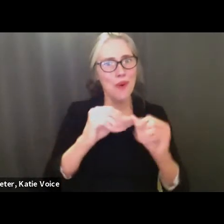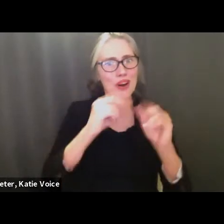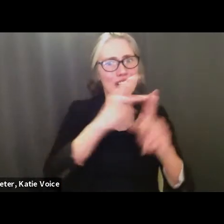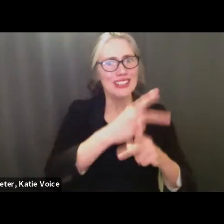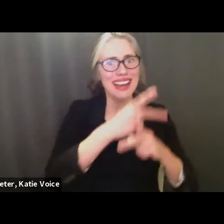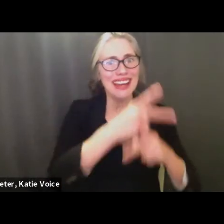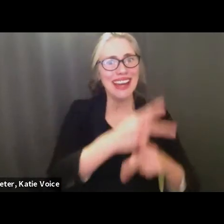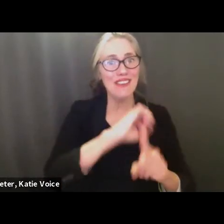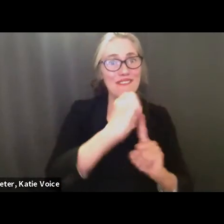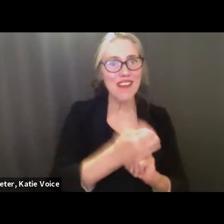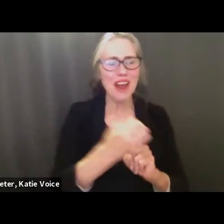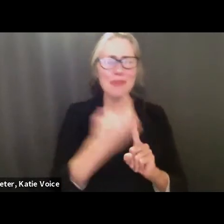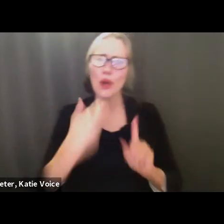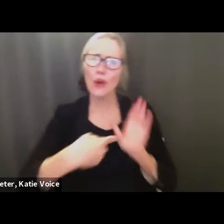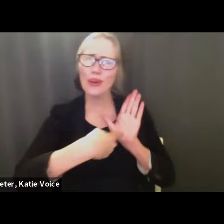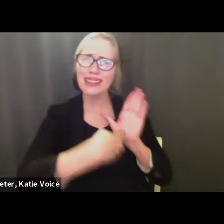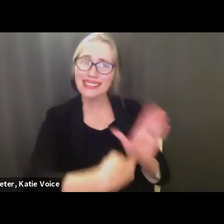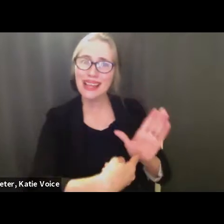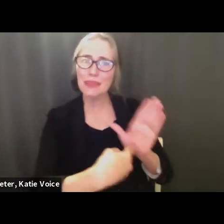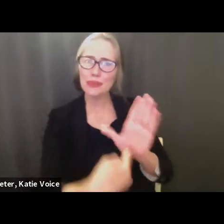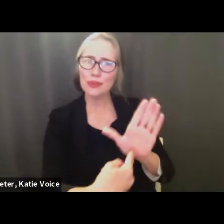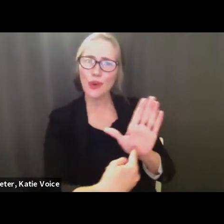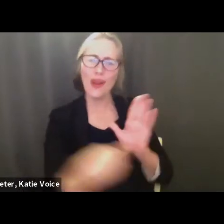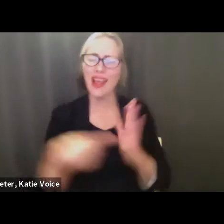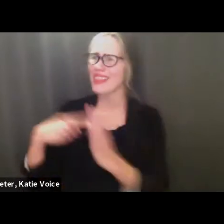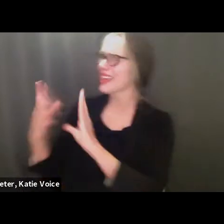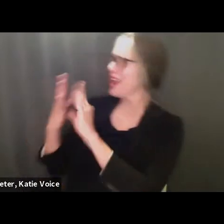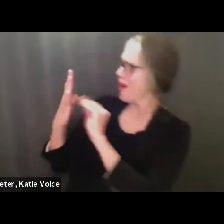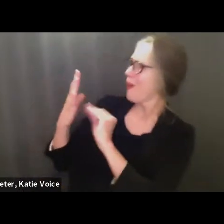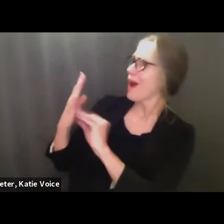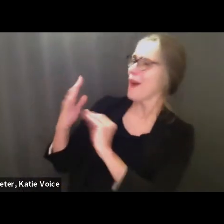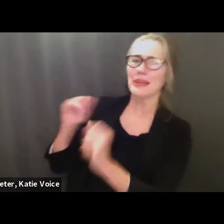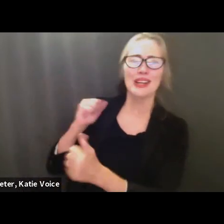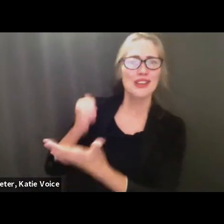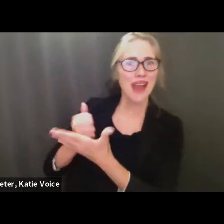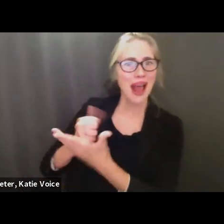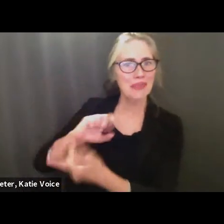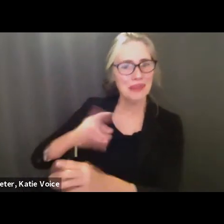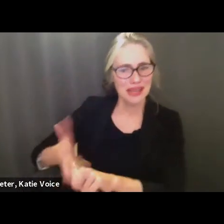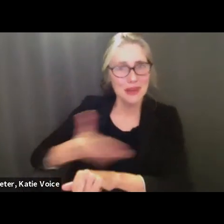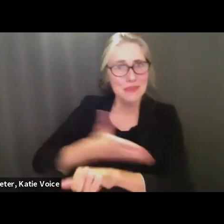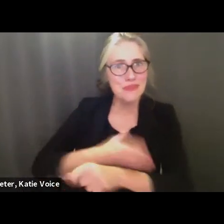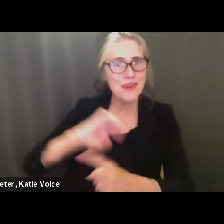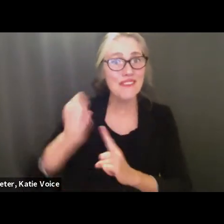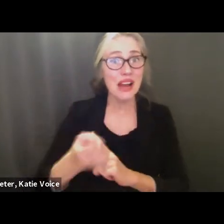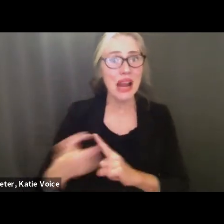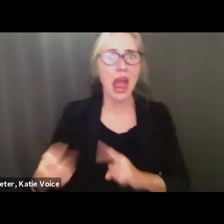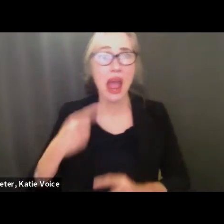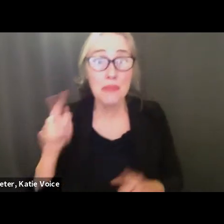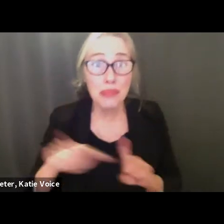this example and helping the environment, but she's saving money to the tune of